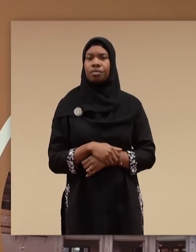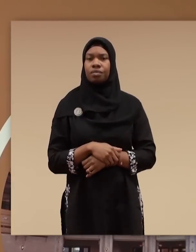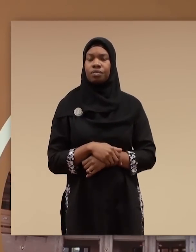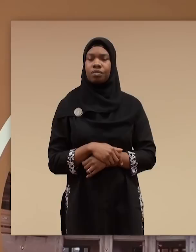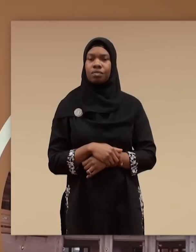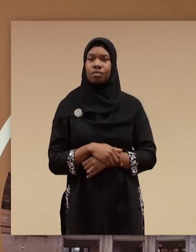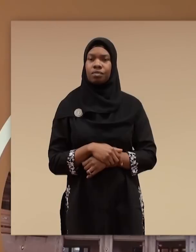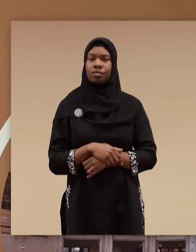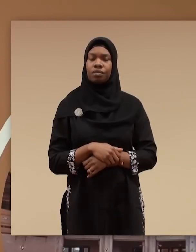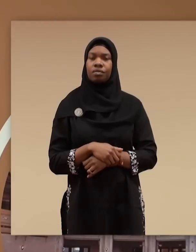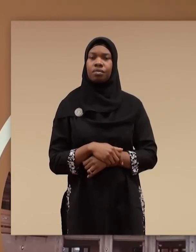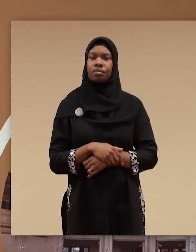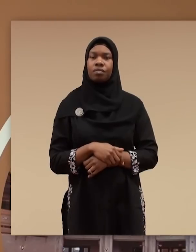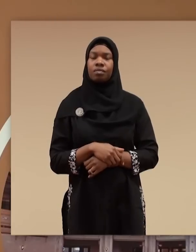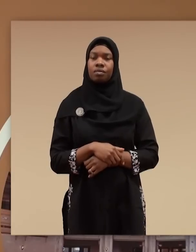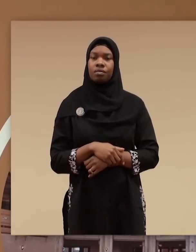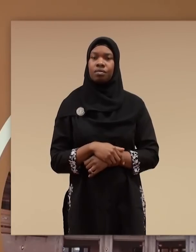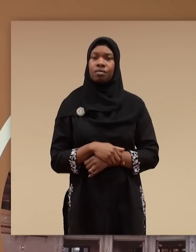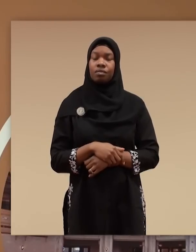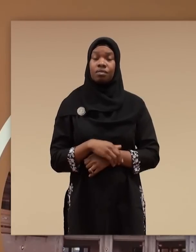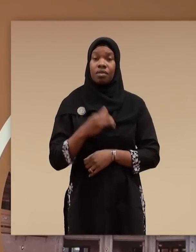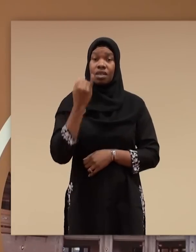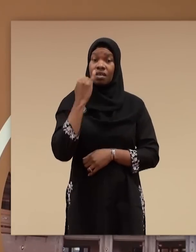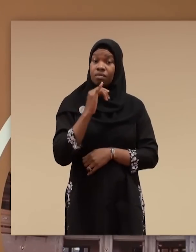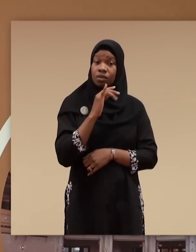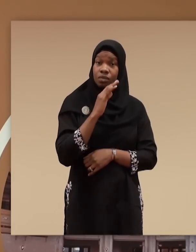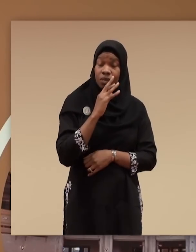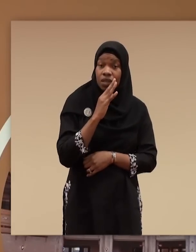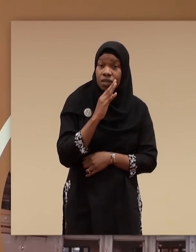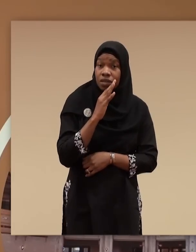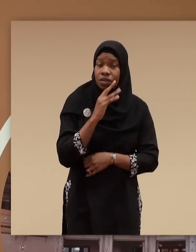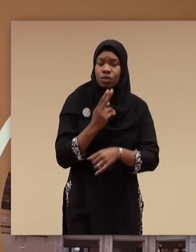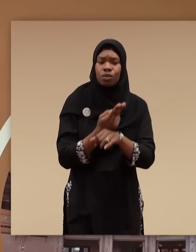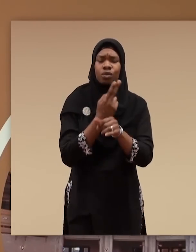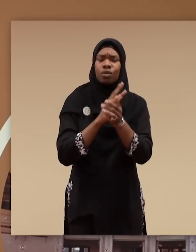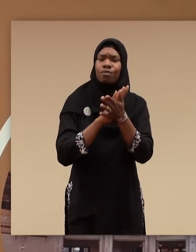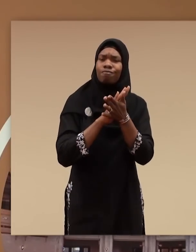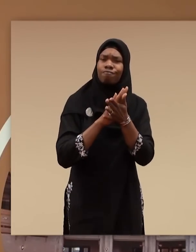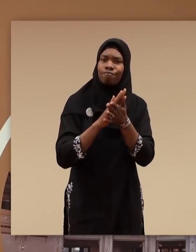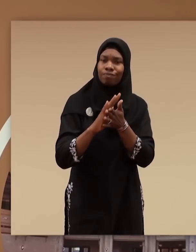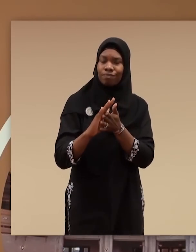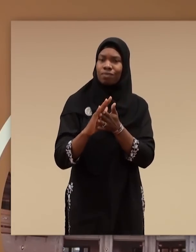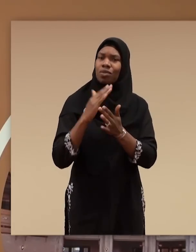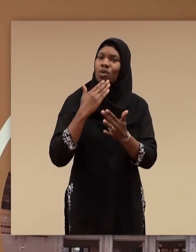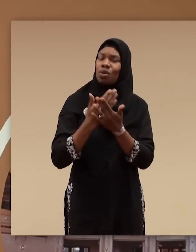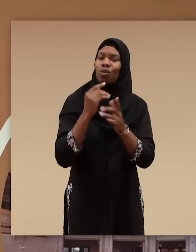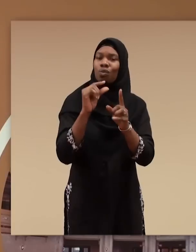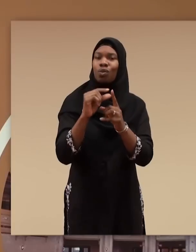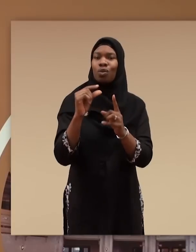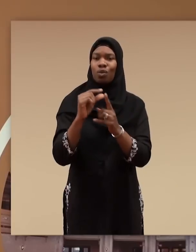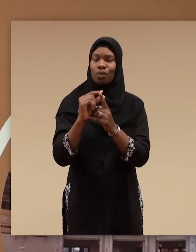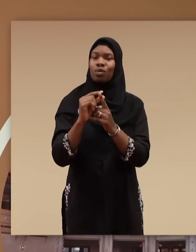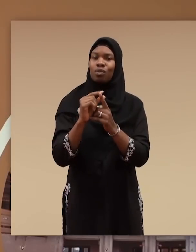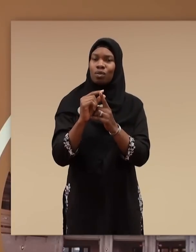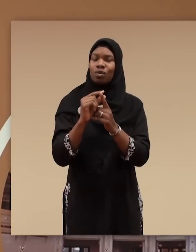Always talk to others with kindness and gentleness.